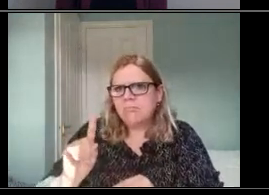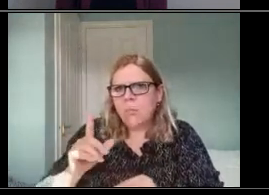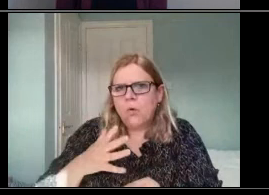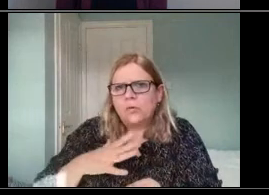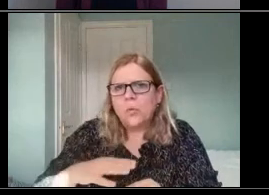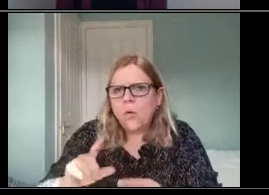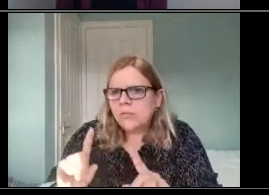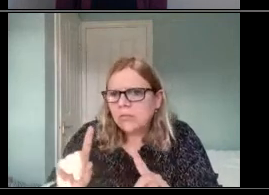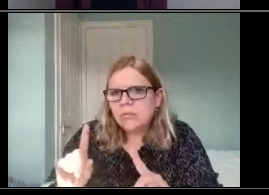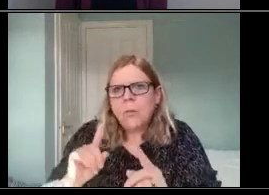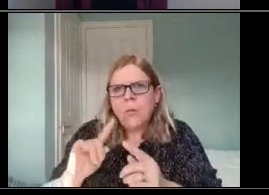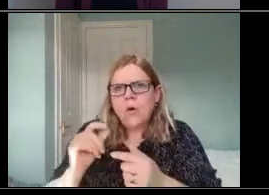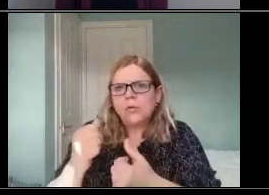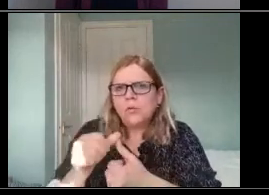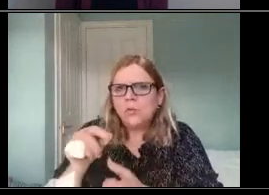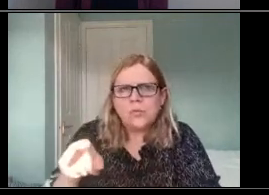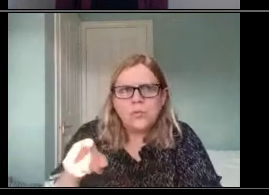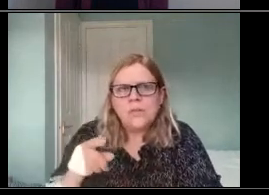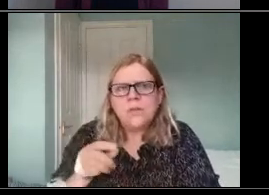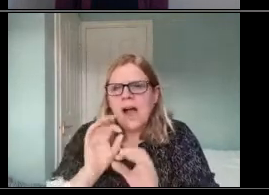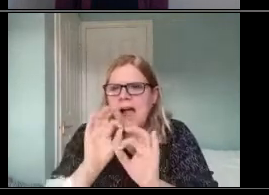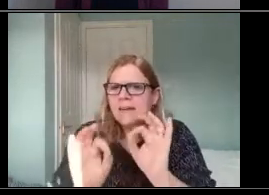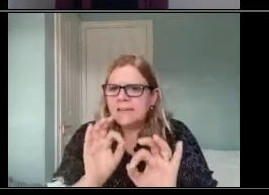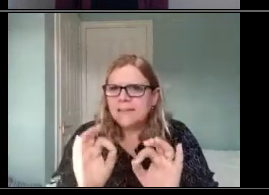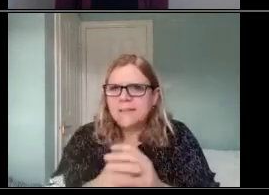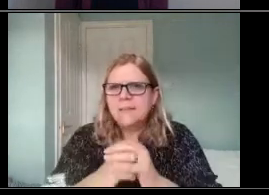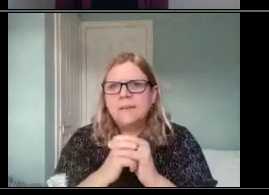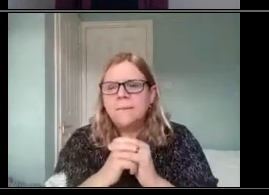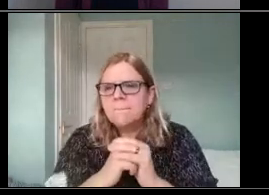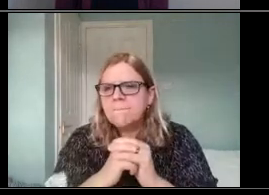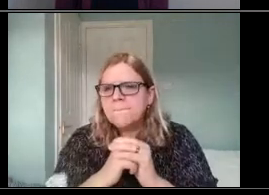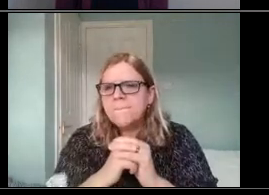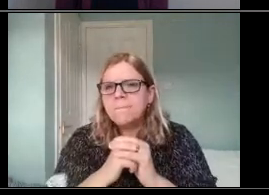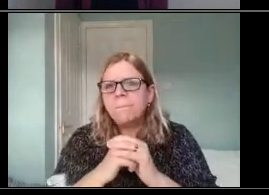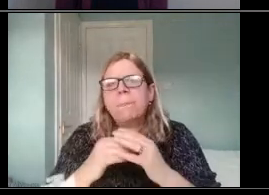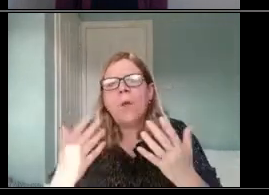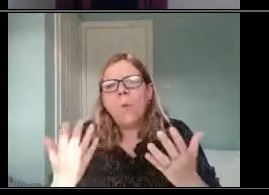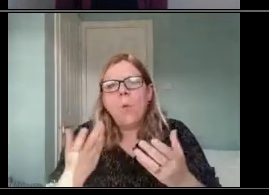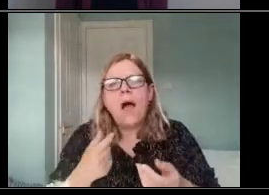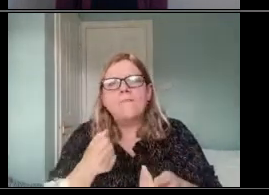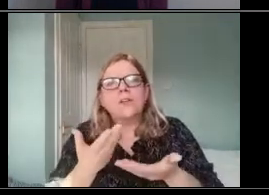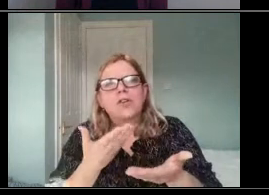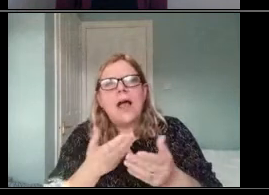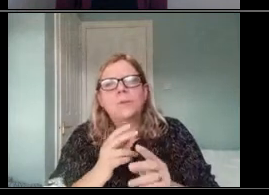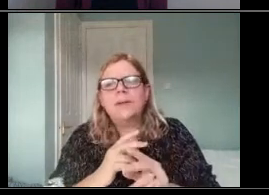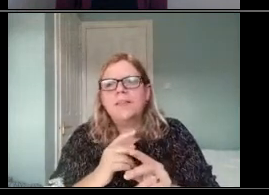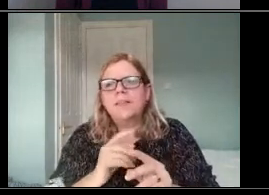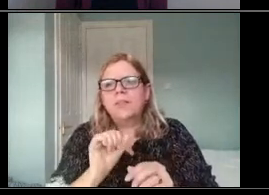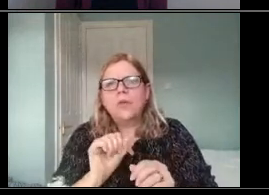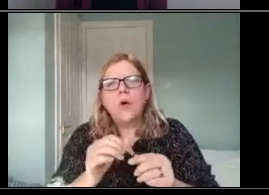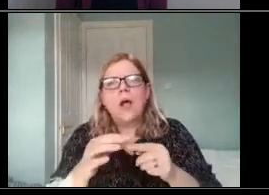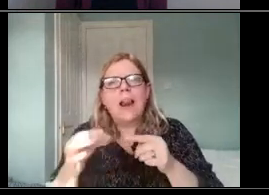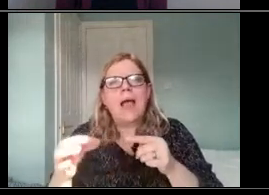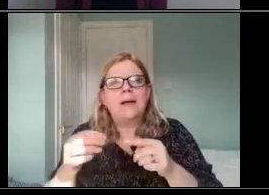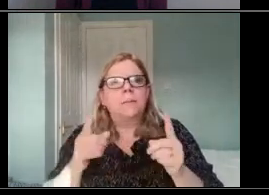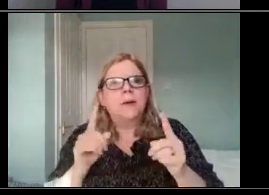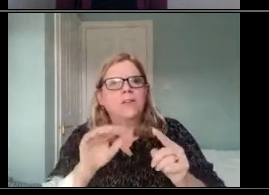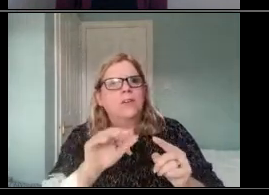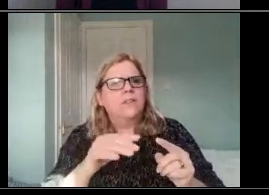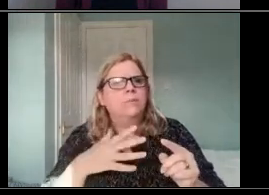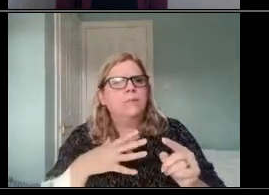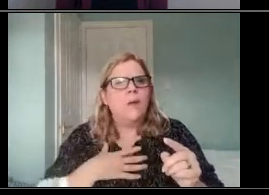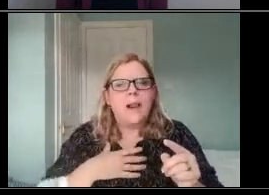language. And I would be very much I think what we need to do is we need to ask people what kind of is appropriate for them,